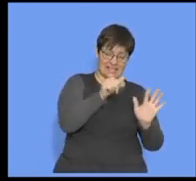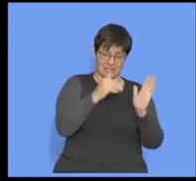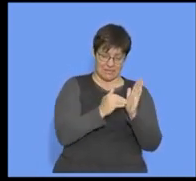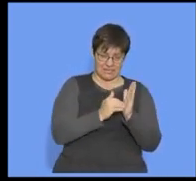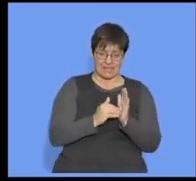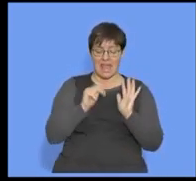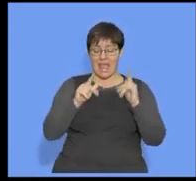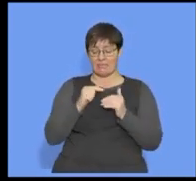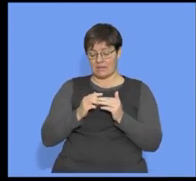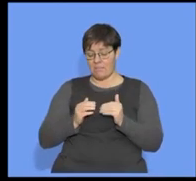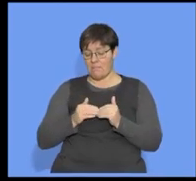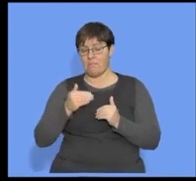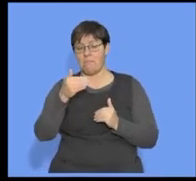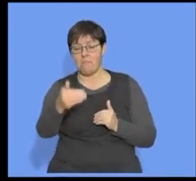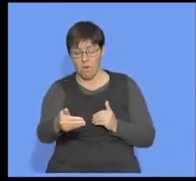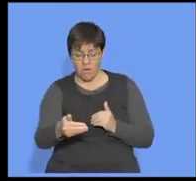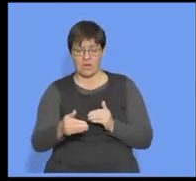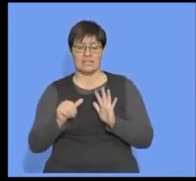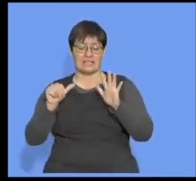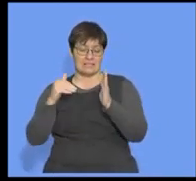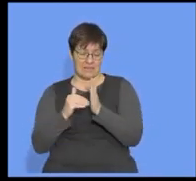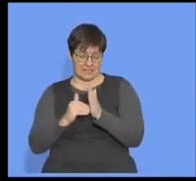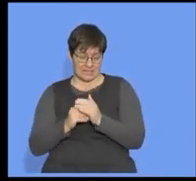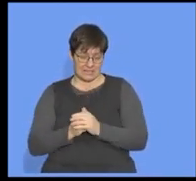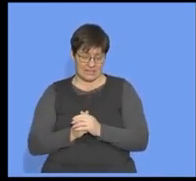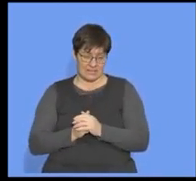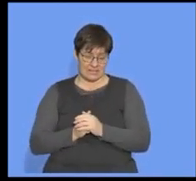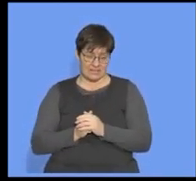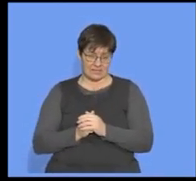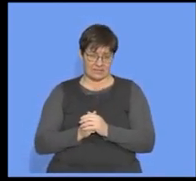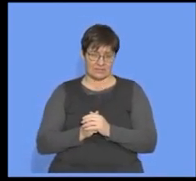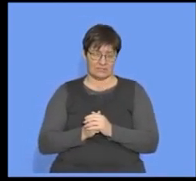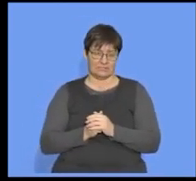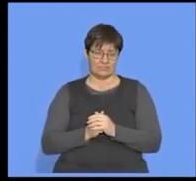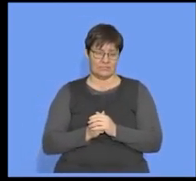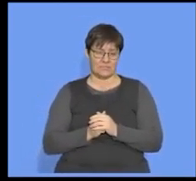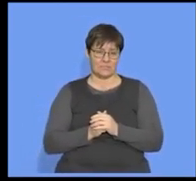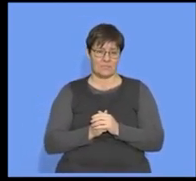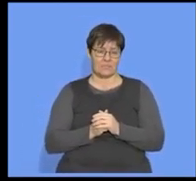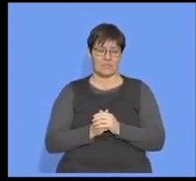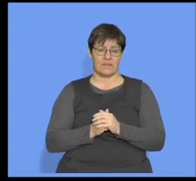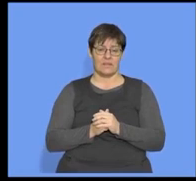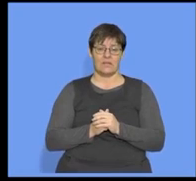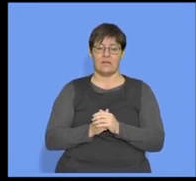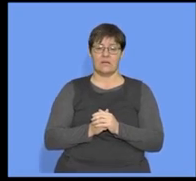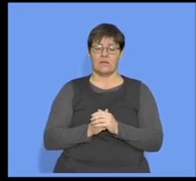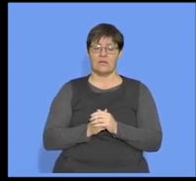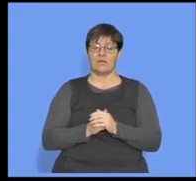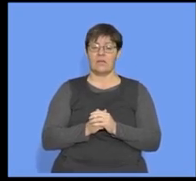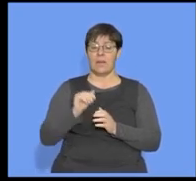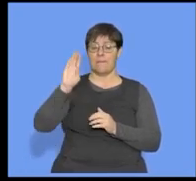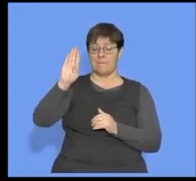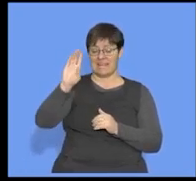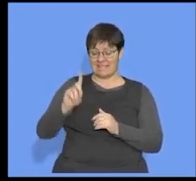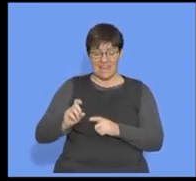less than 6 meters. 8 meters less than 6 meters, more than 6 meters, which means